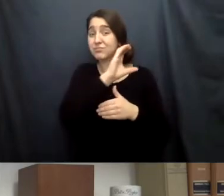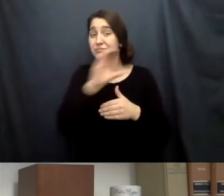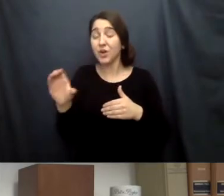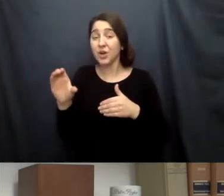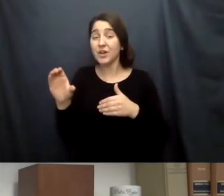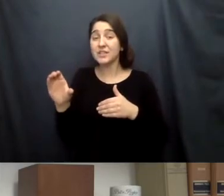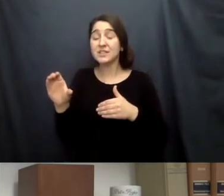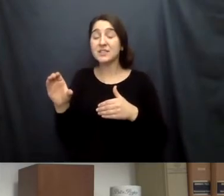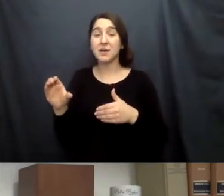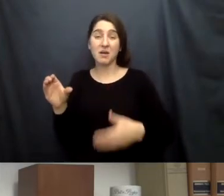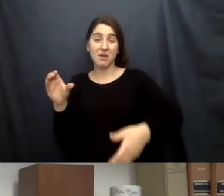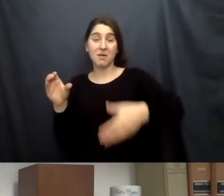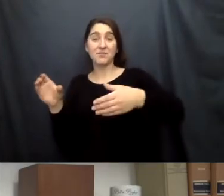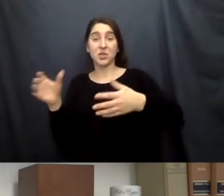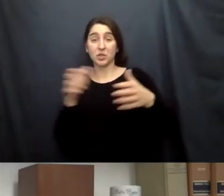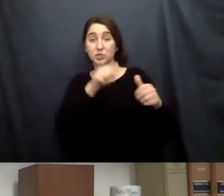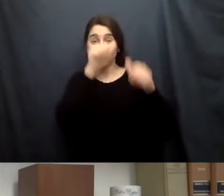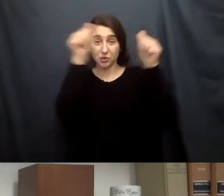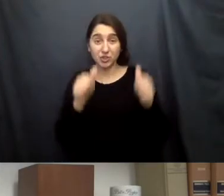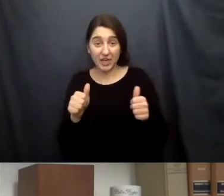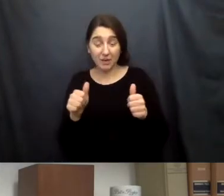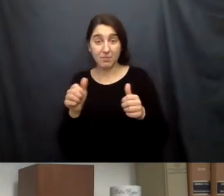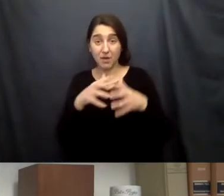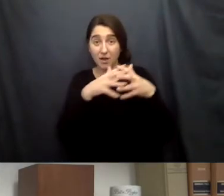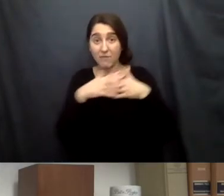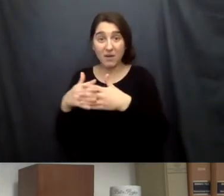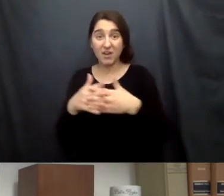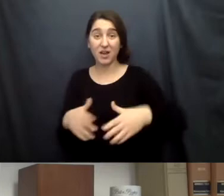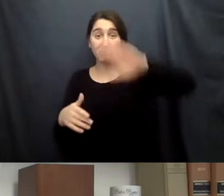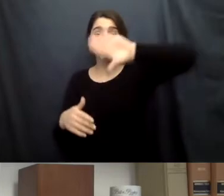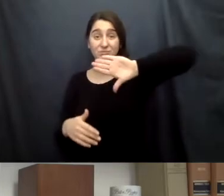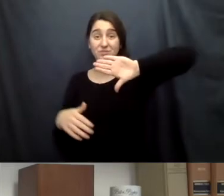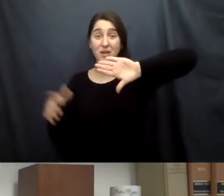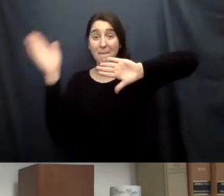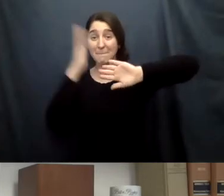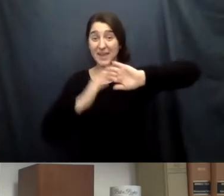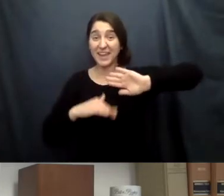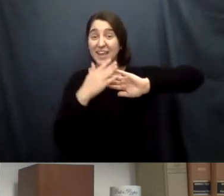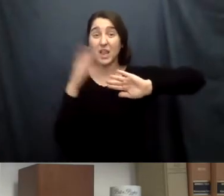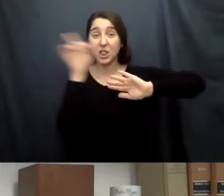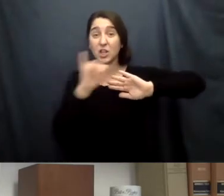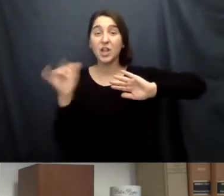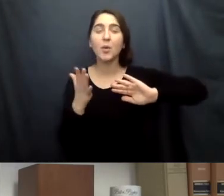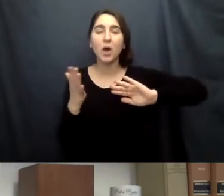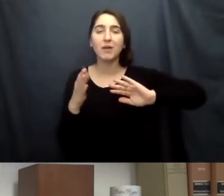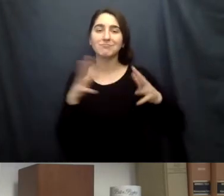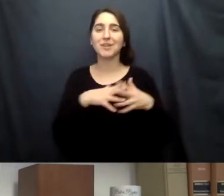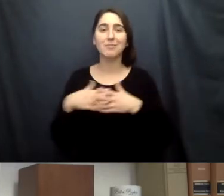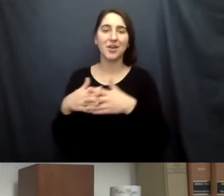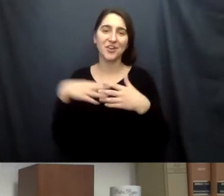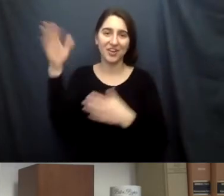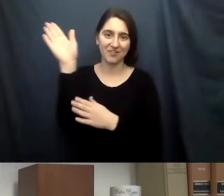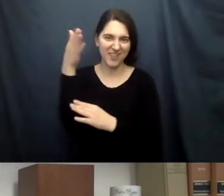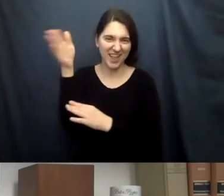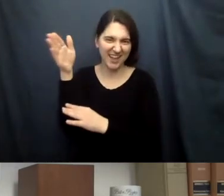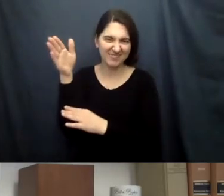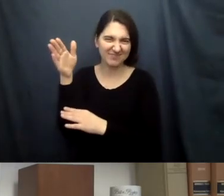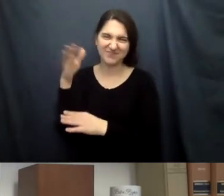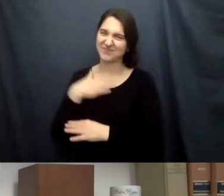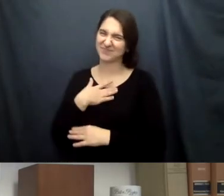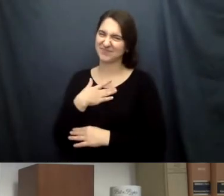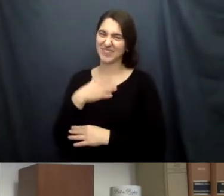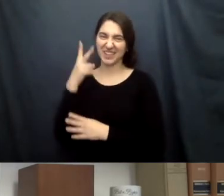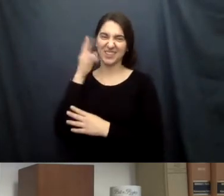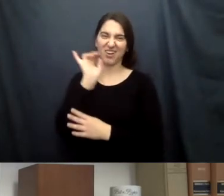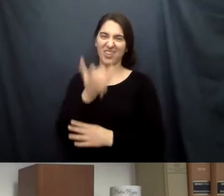small chapel that has a wooden cross placed over a plaque in the shape of our country, painted like the